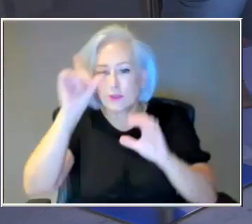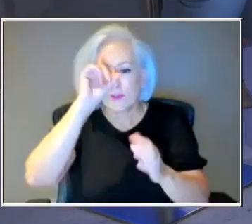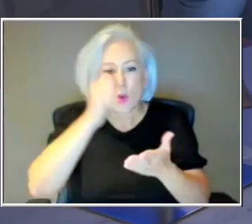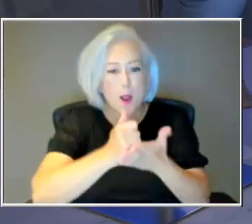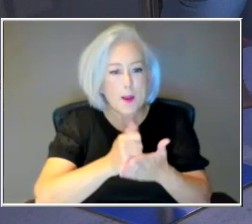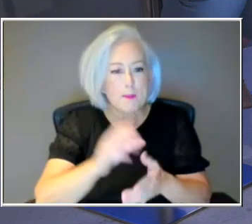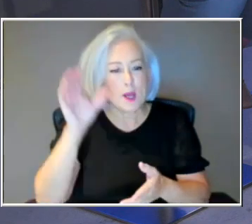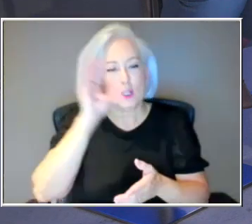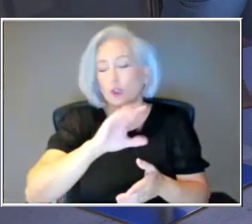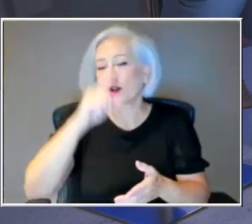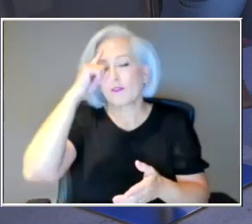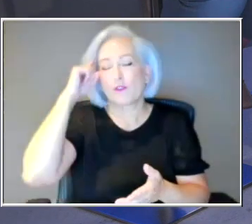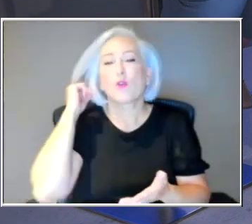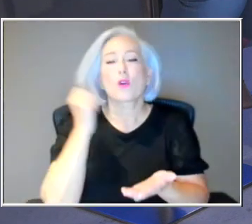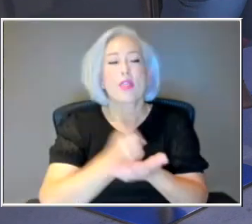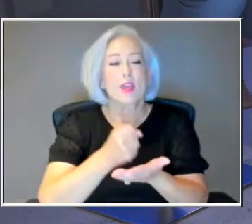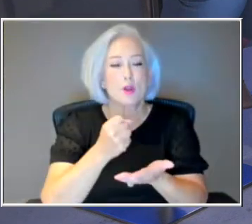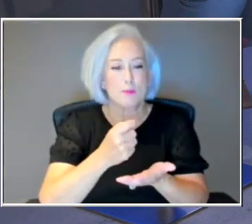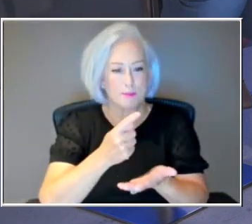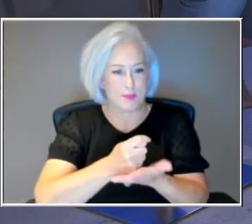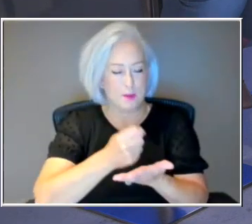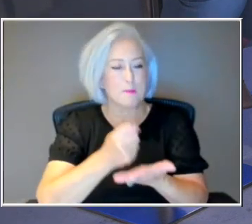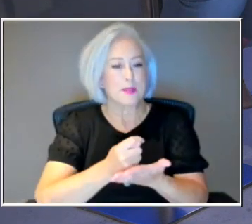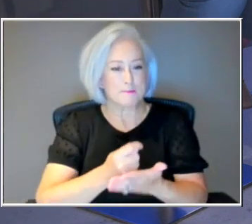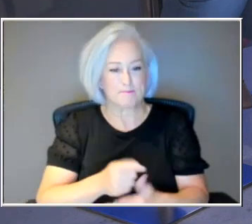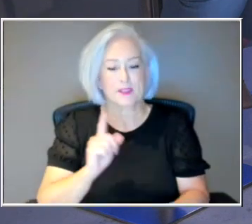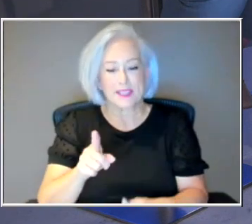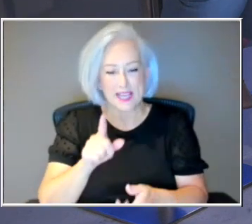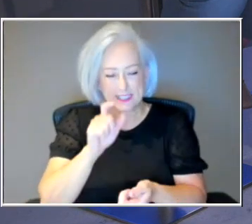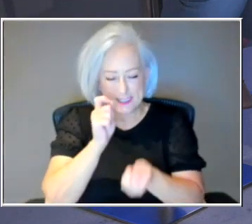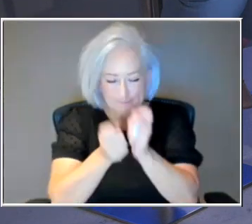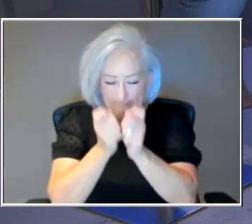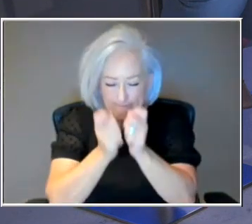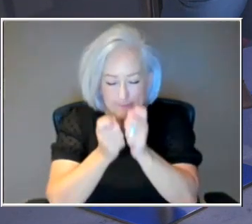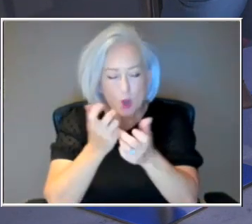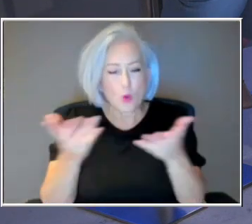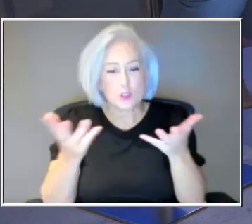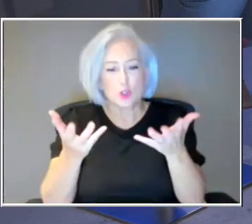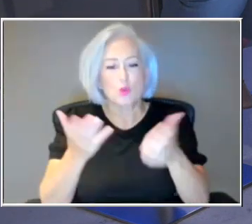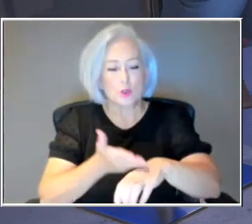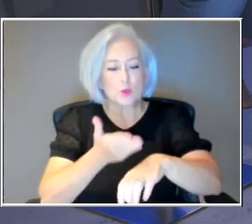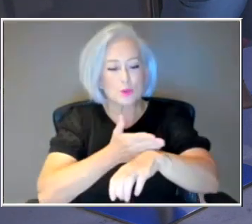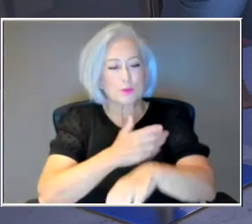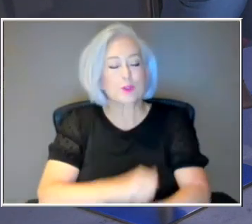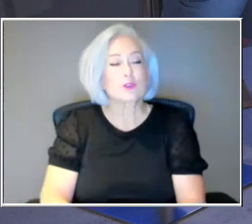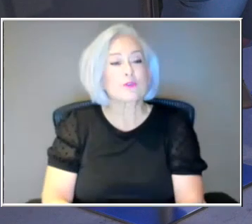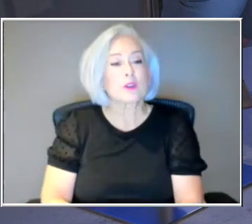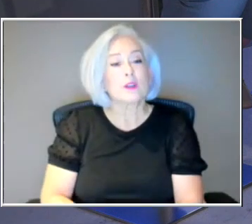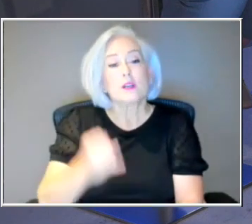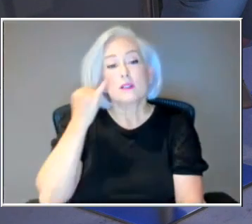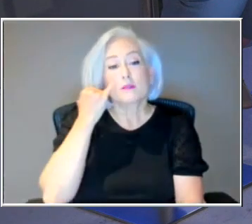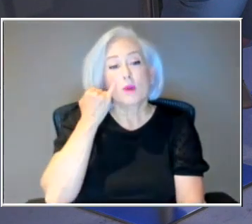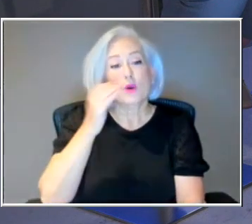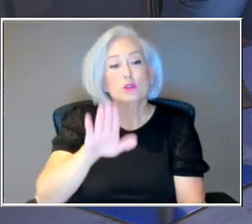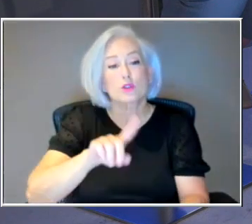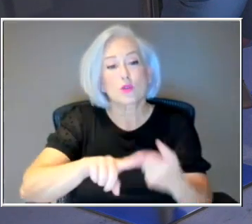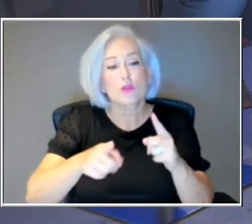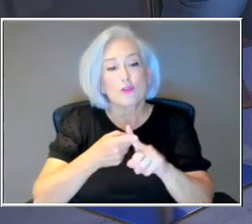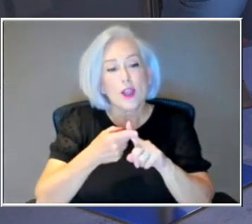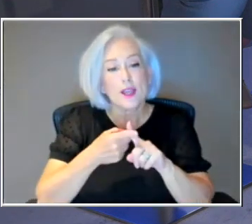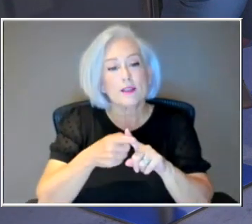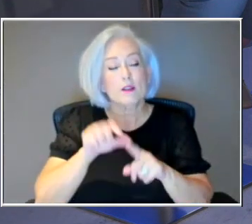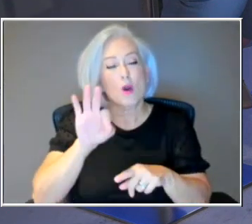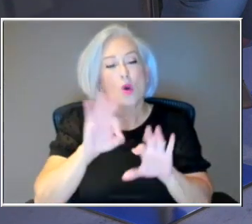said, fine-tune those things that you want to get better. If a family member or a friend has a stroke, how can we, as